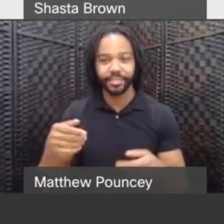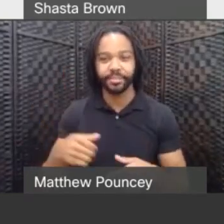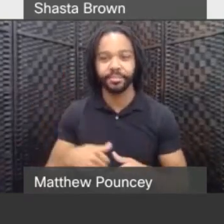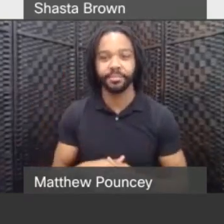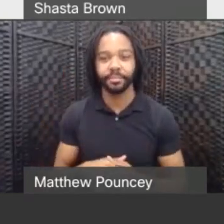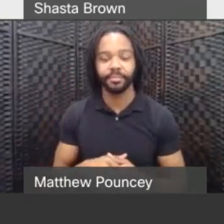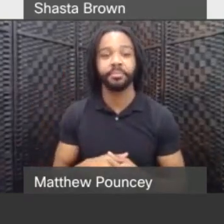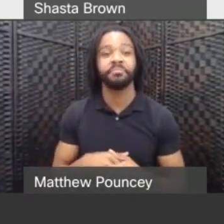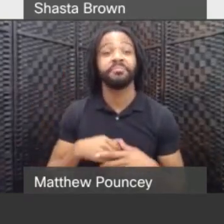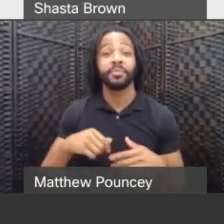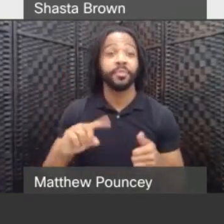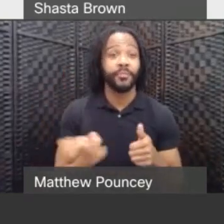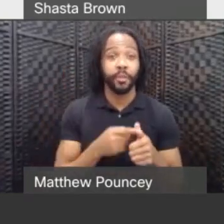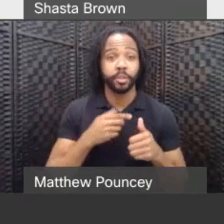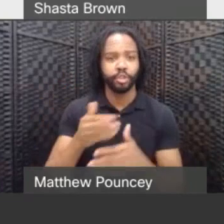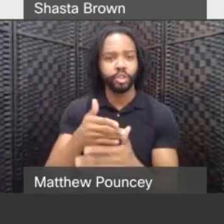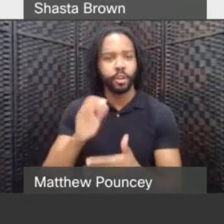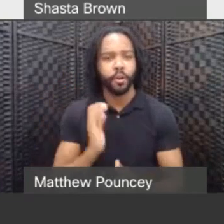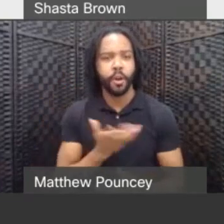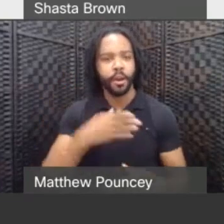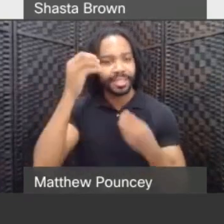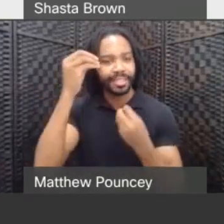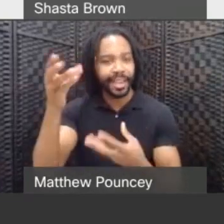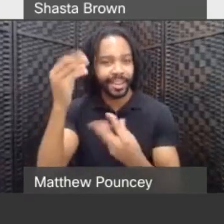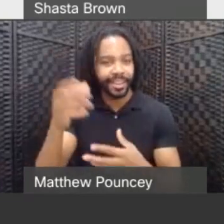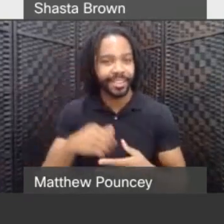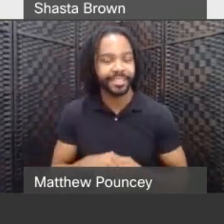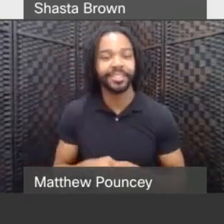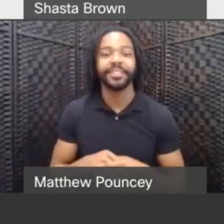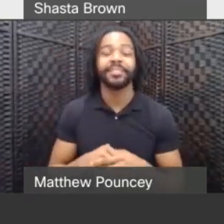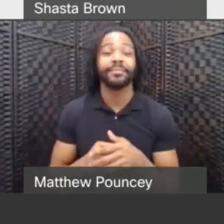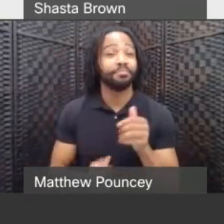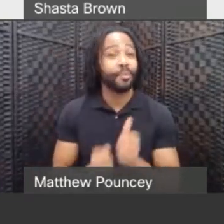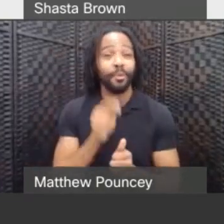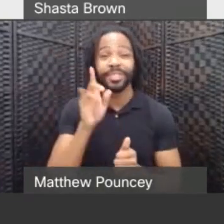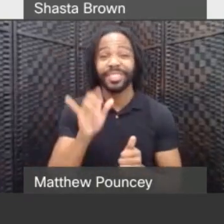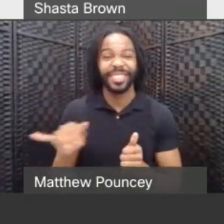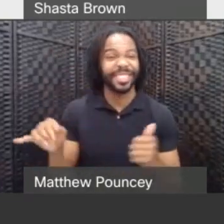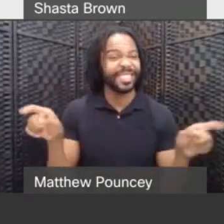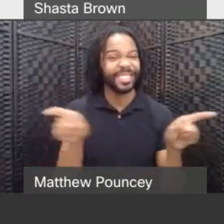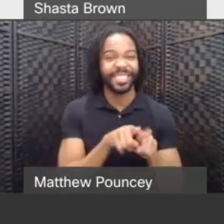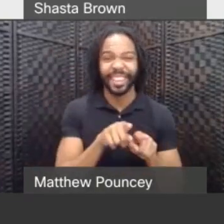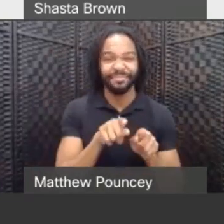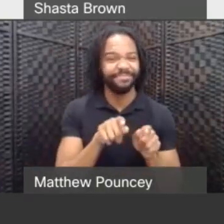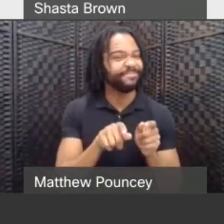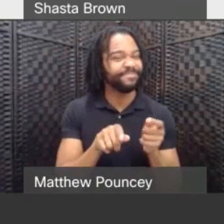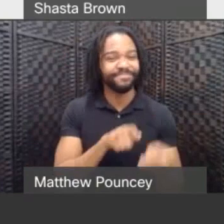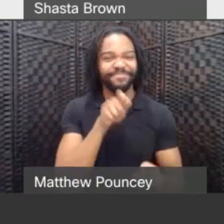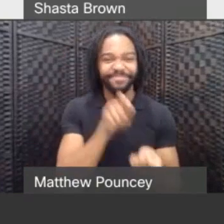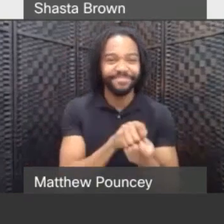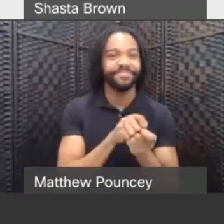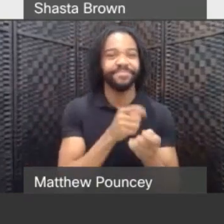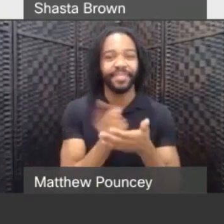our data, which is mostly exactly the same as last week, which is good news.